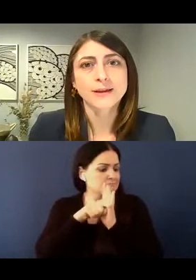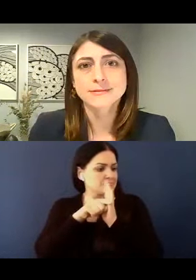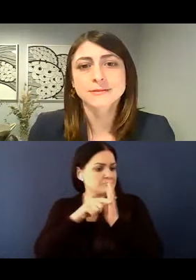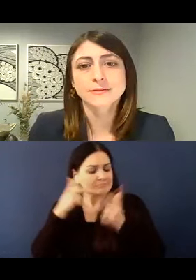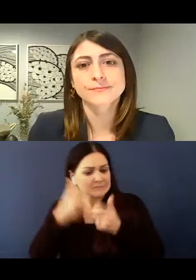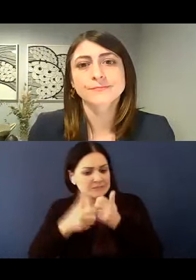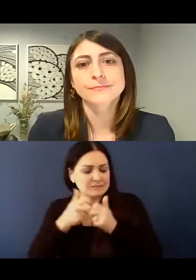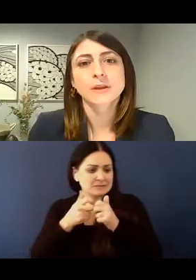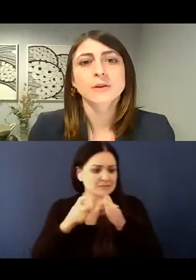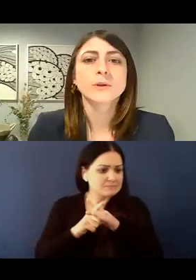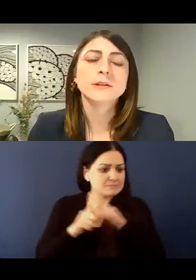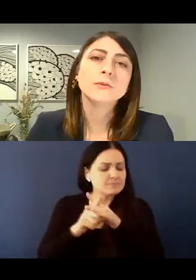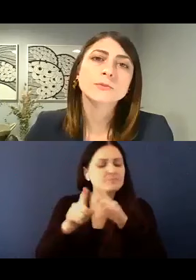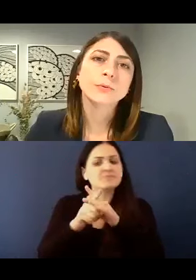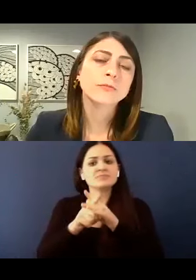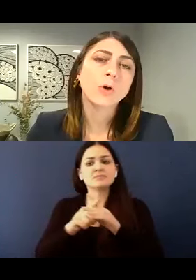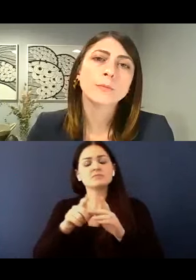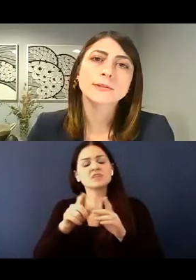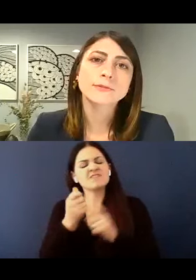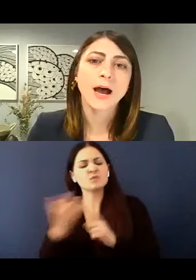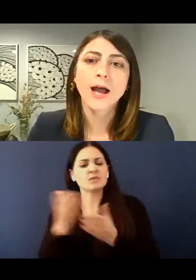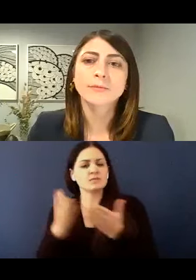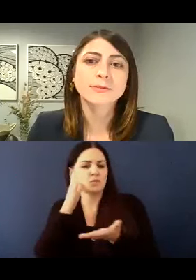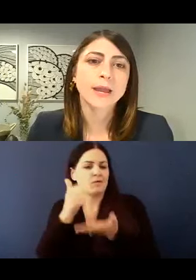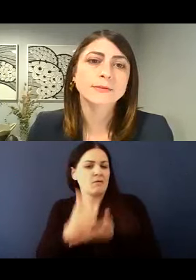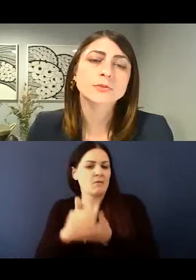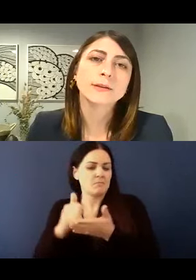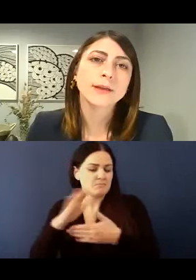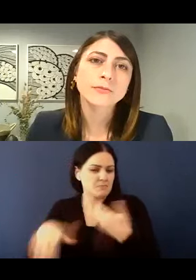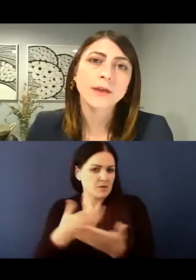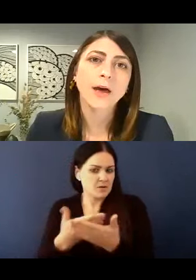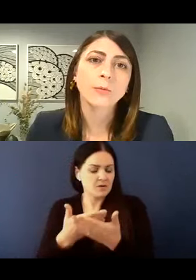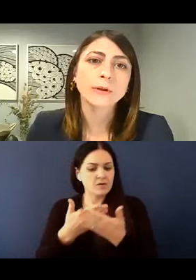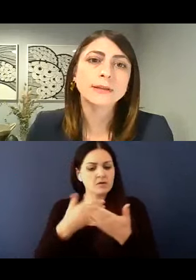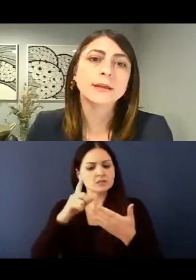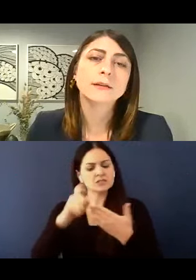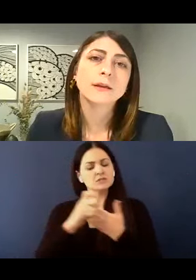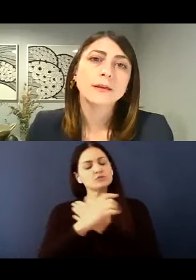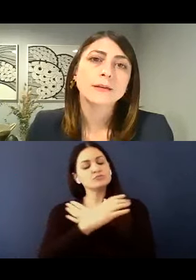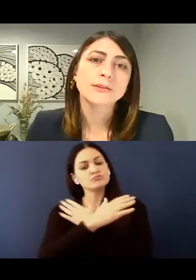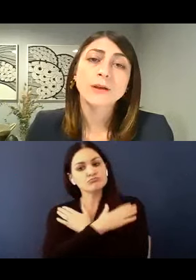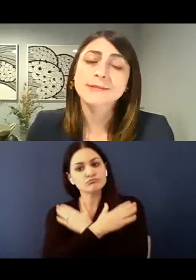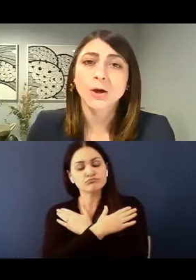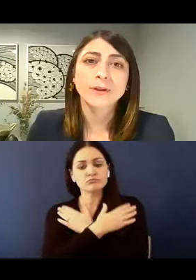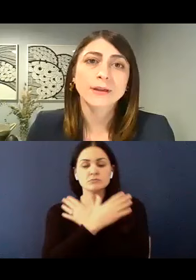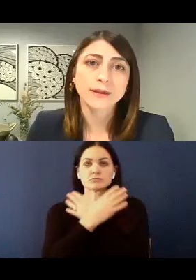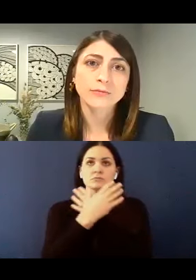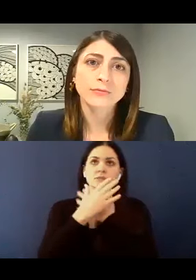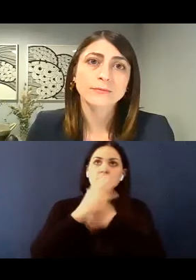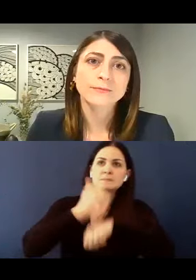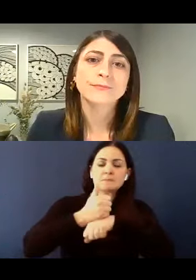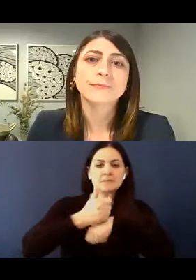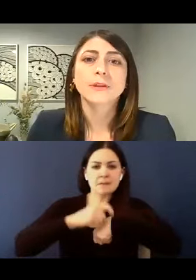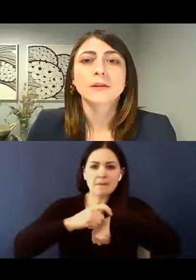to rest. We can use brief moments of time and space to identify the help we need, as well as the help we can